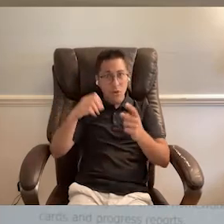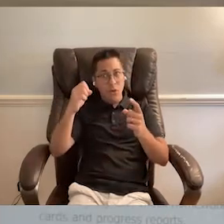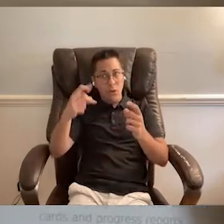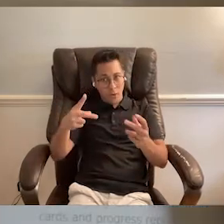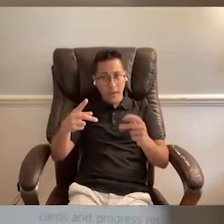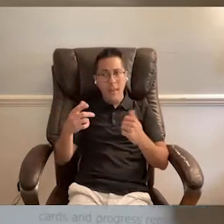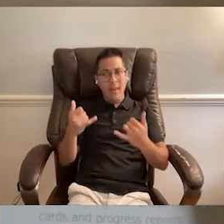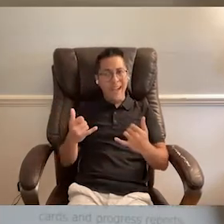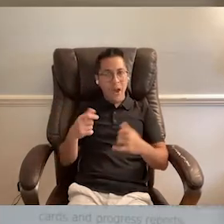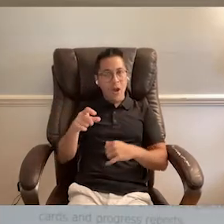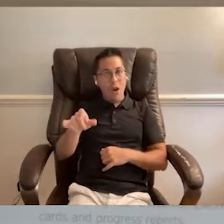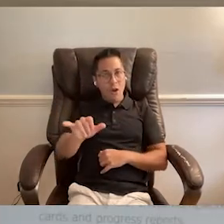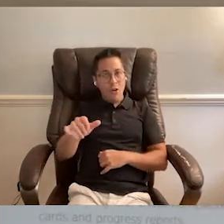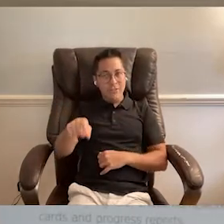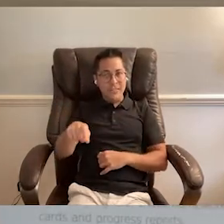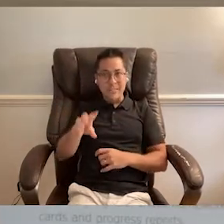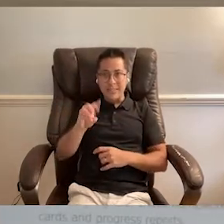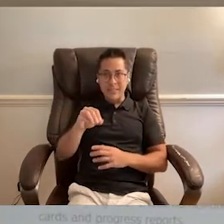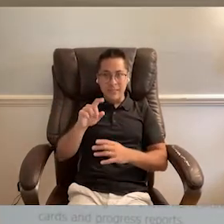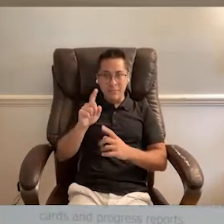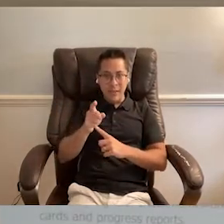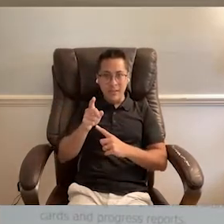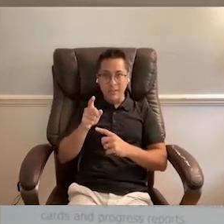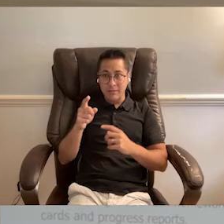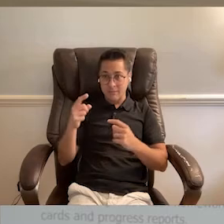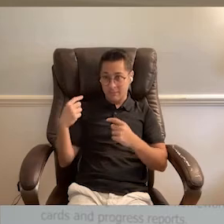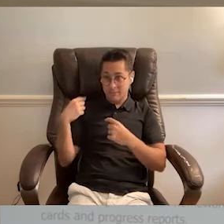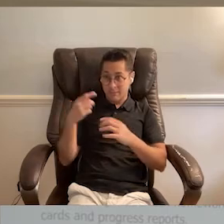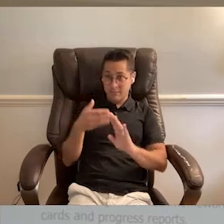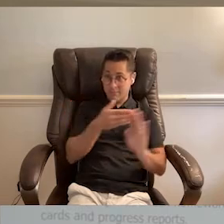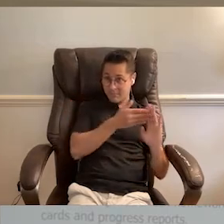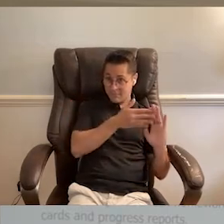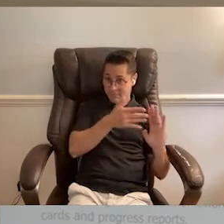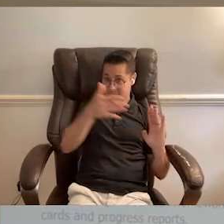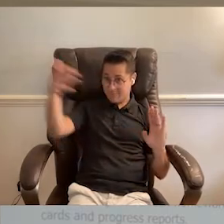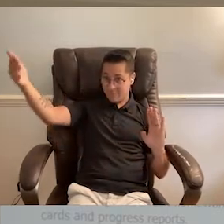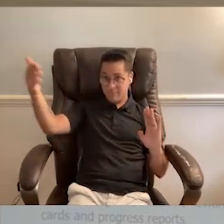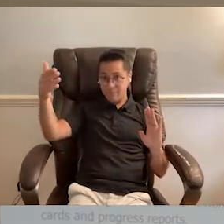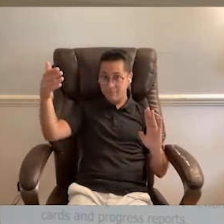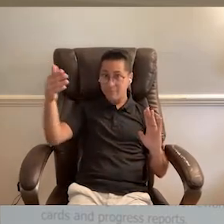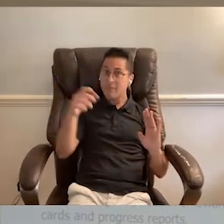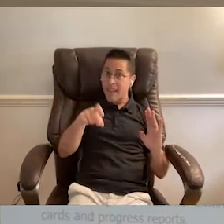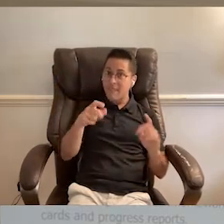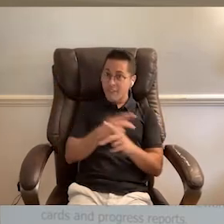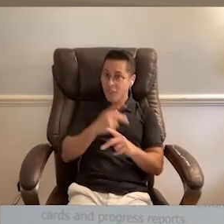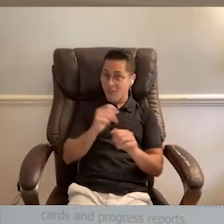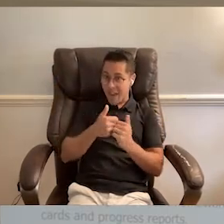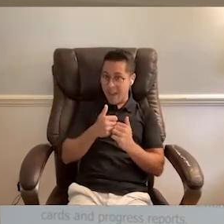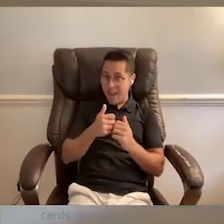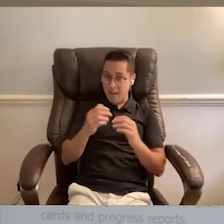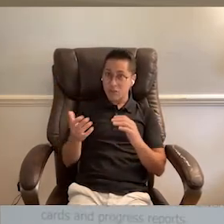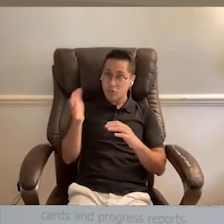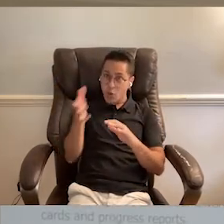also 60 minutes a week since this date, and we need to figure out how to get them. So it goes on top of whatever. So like